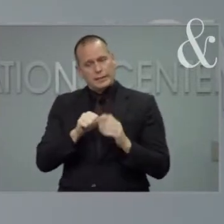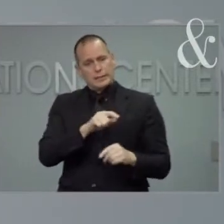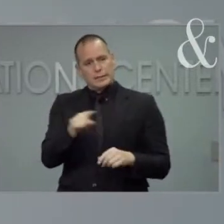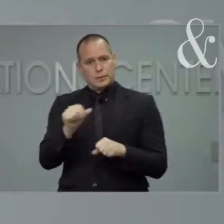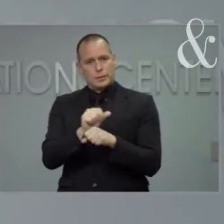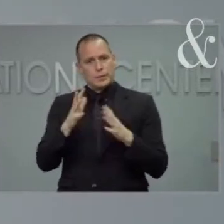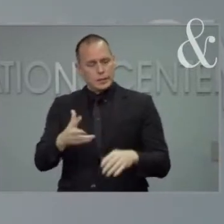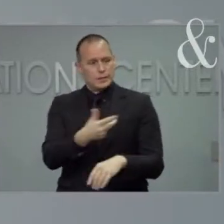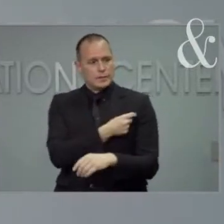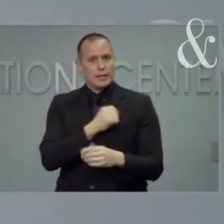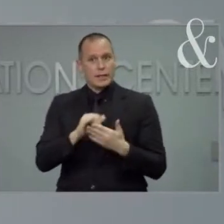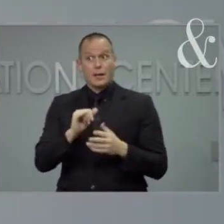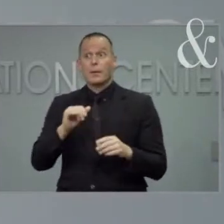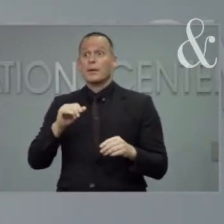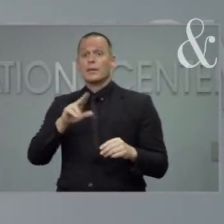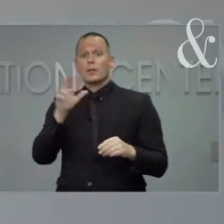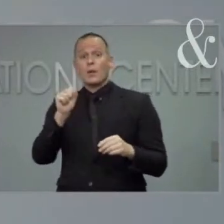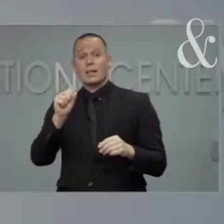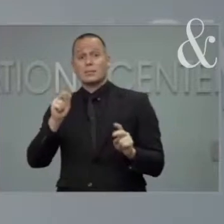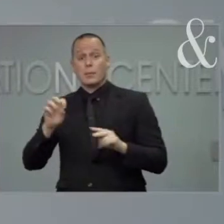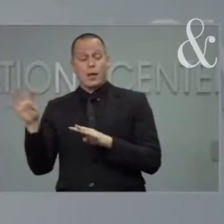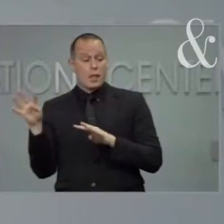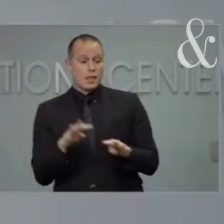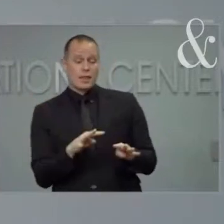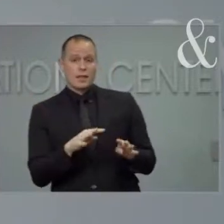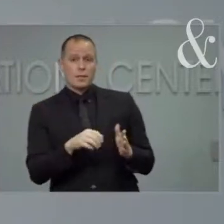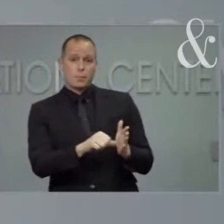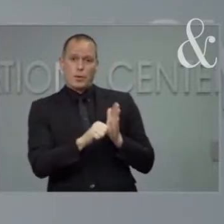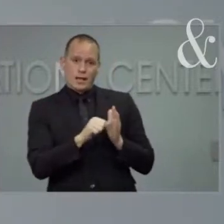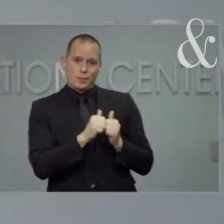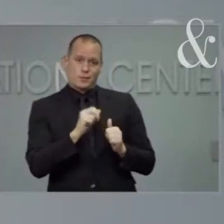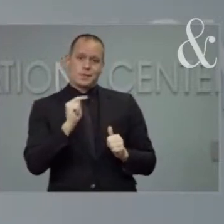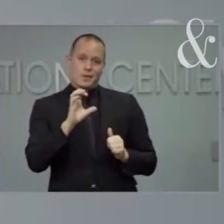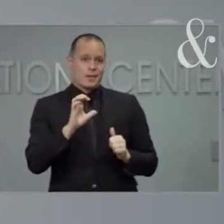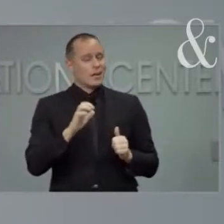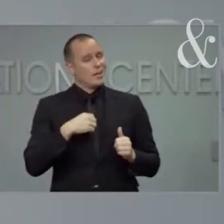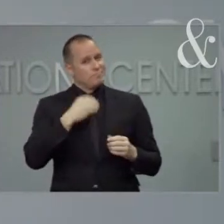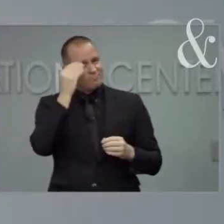to be recognized nationally for the work we're doing. Thank you.